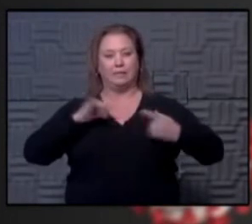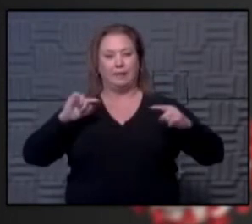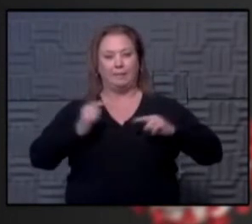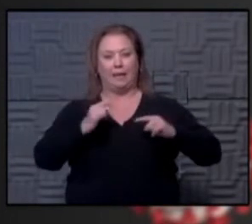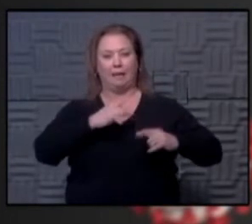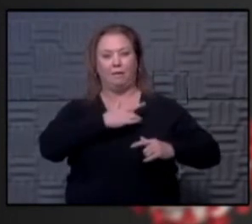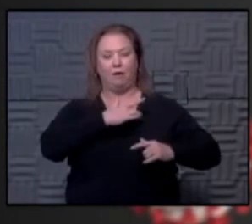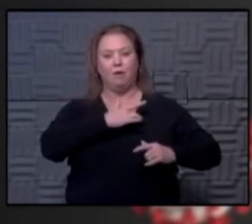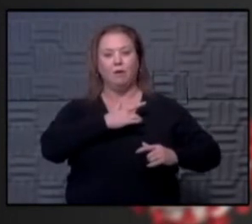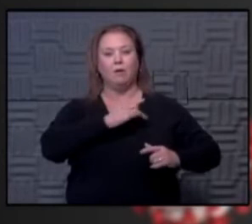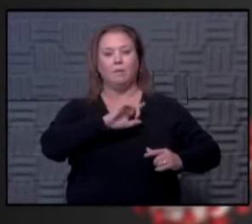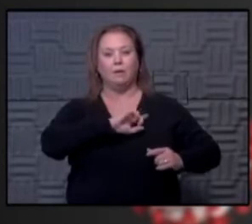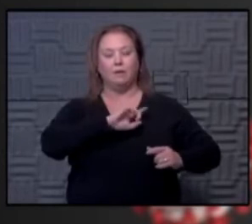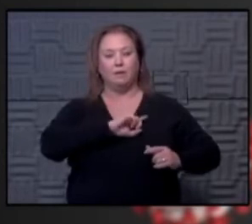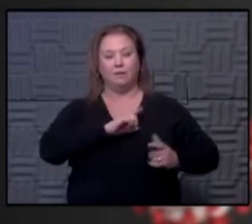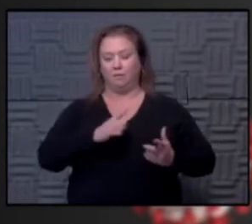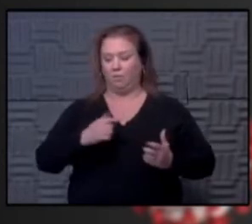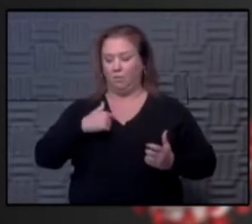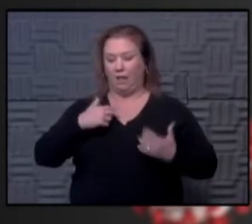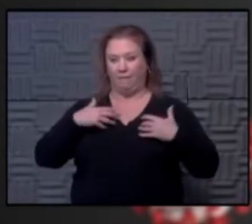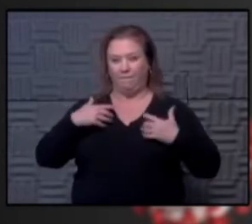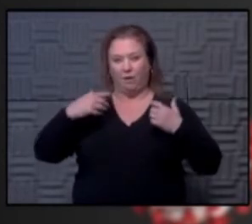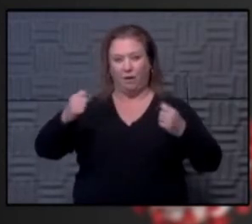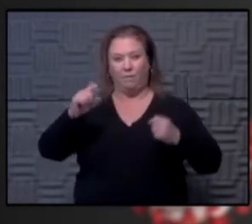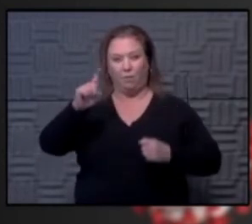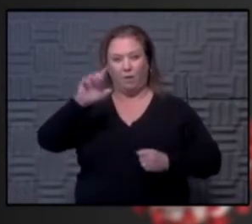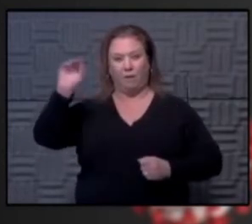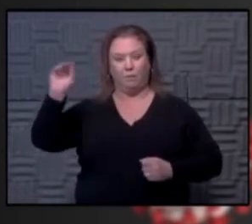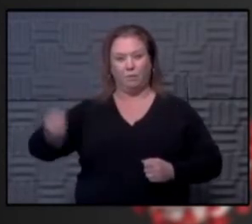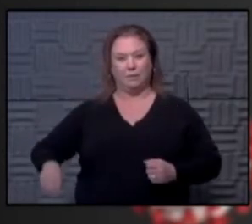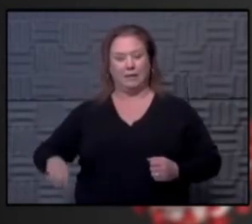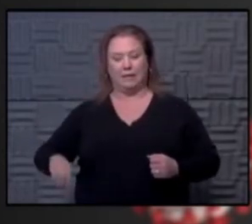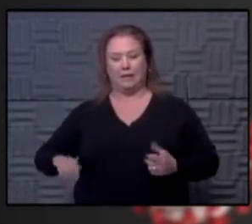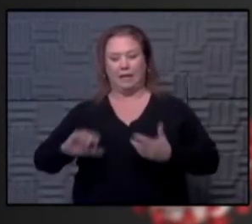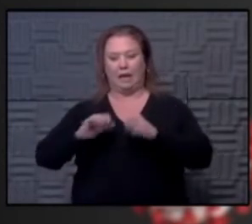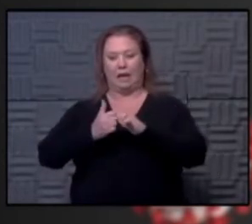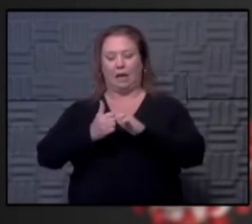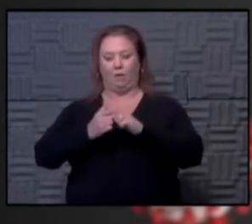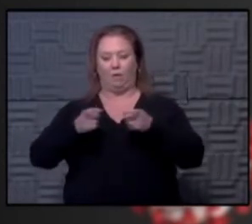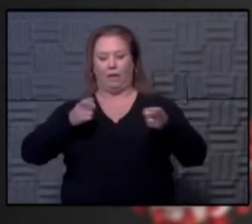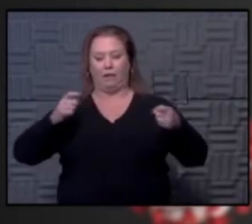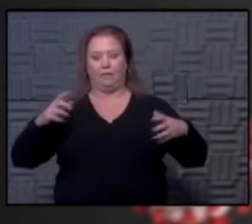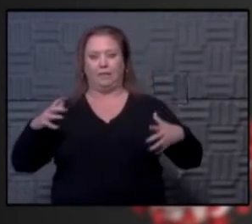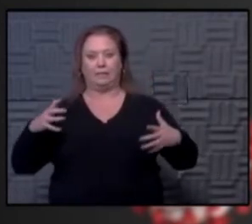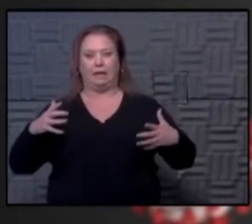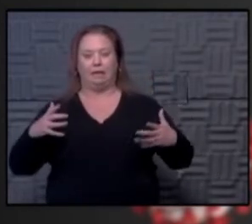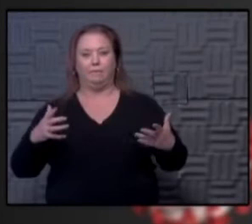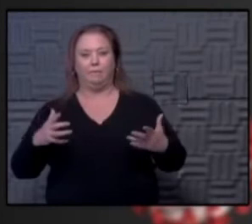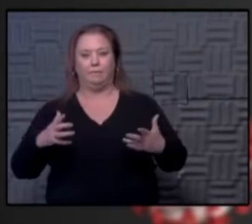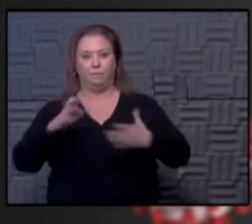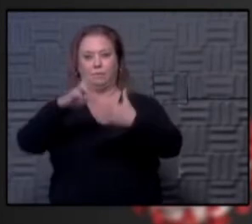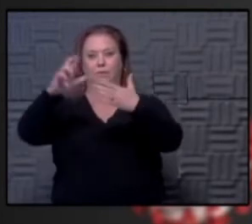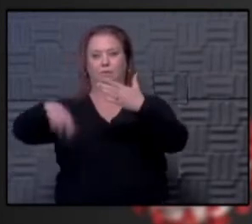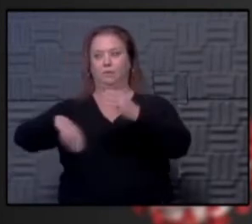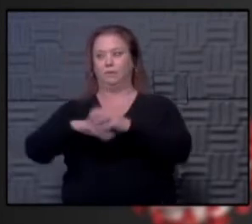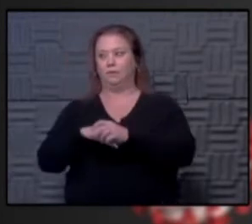Is there any hope for a full recovery for me? And how should I handle the anxiety of not knowing long-term